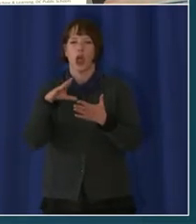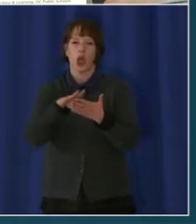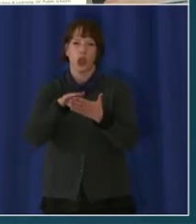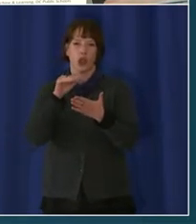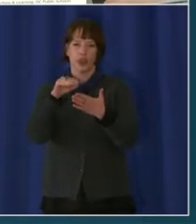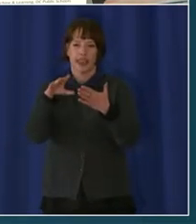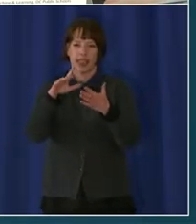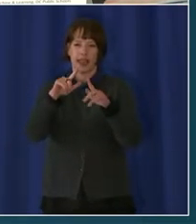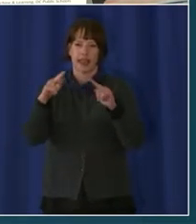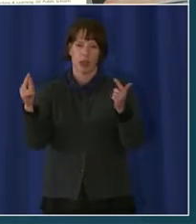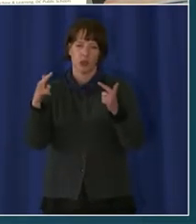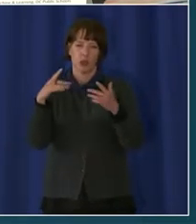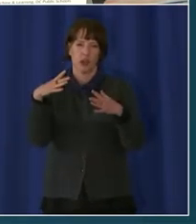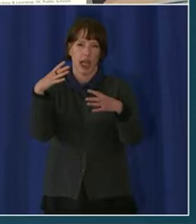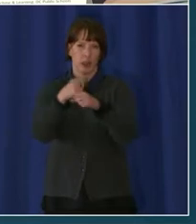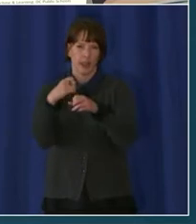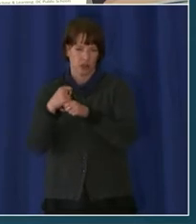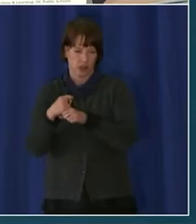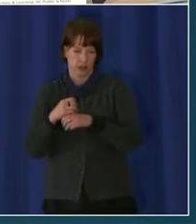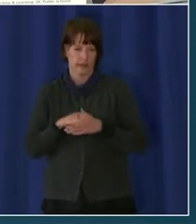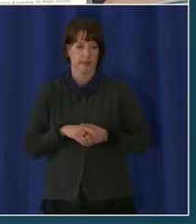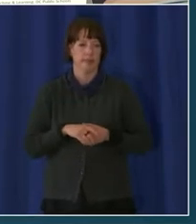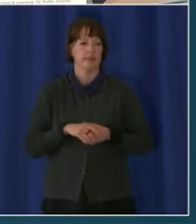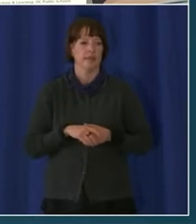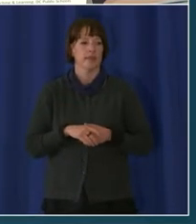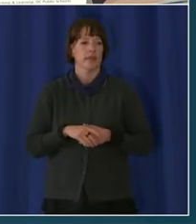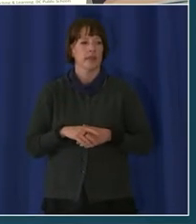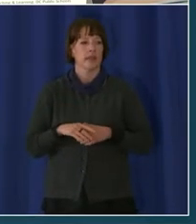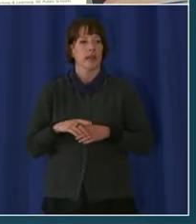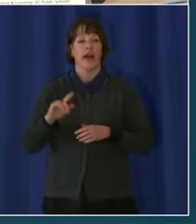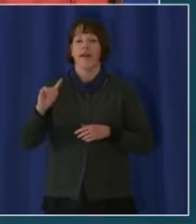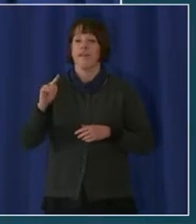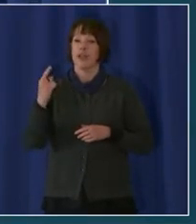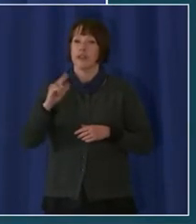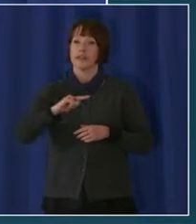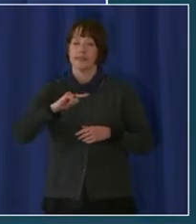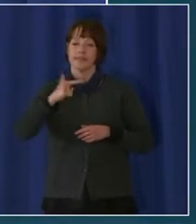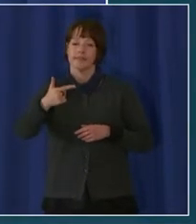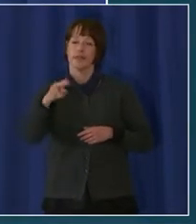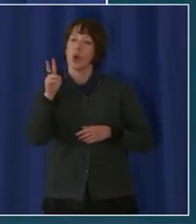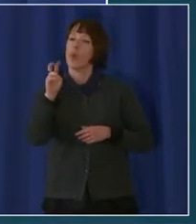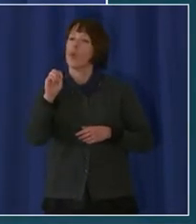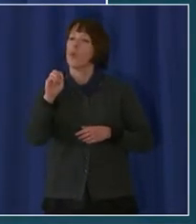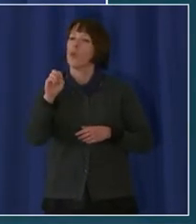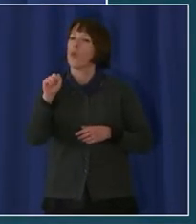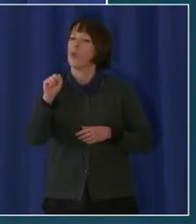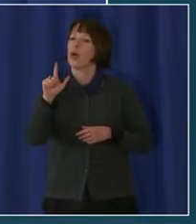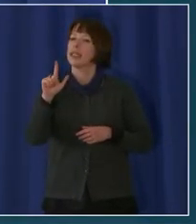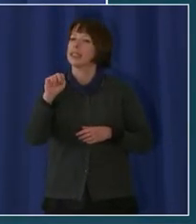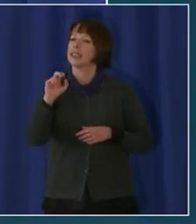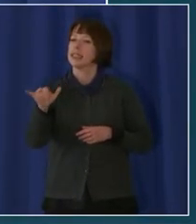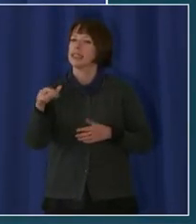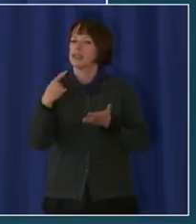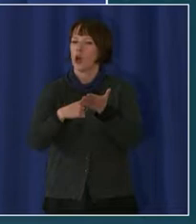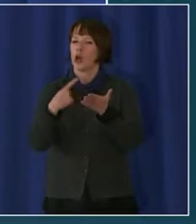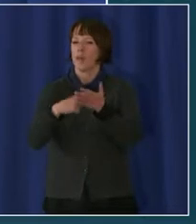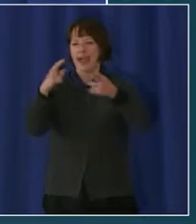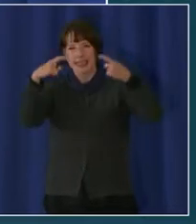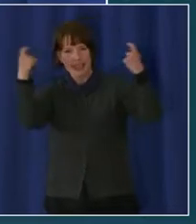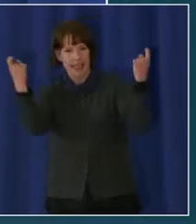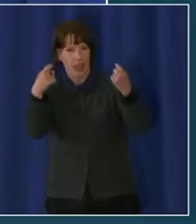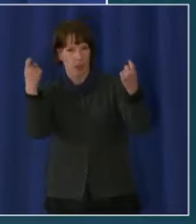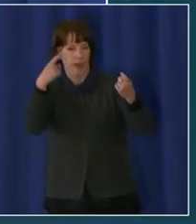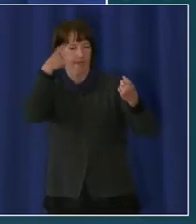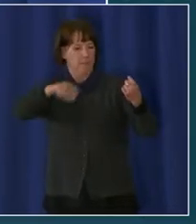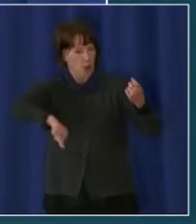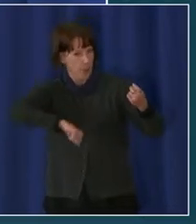So to get us started tonight, I'm going to actually turn it over to my colleague Wesley to tell us about some of the celebrations we have in store for